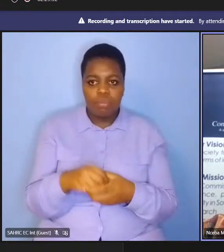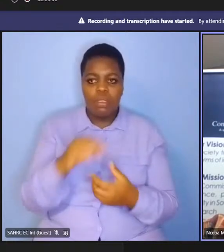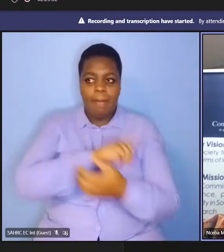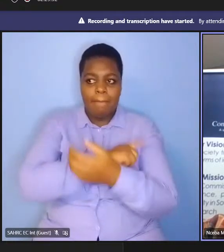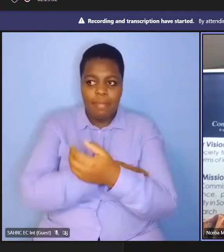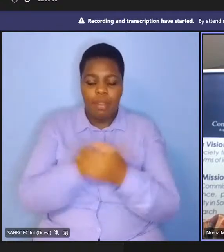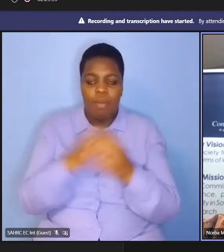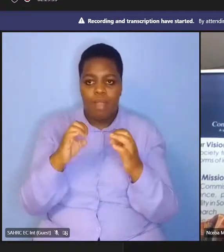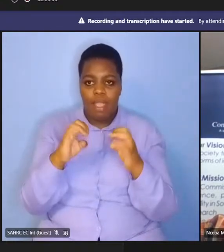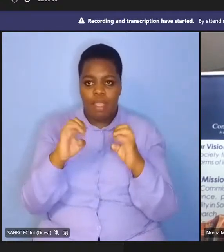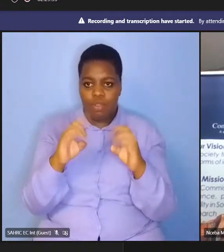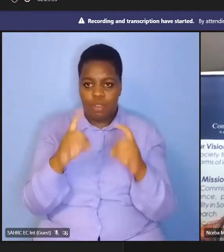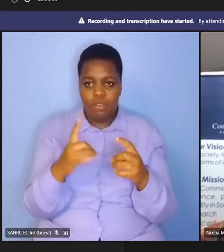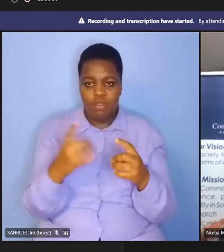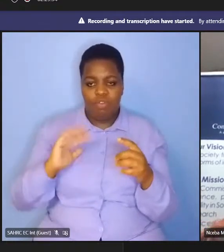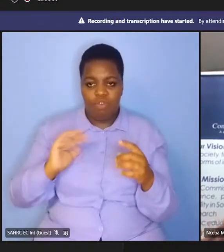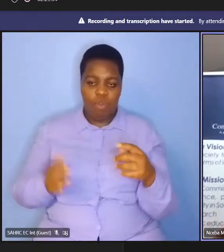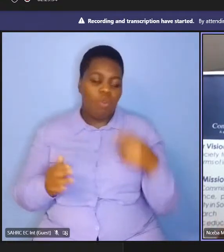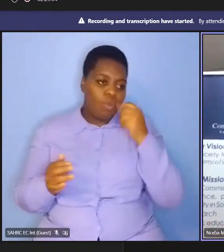gender equality.